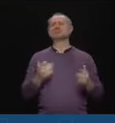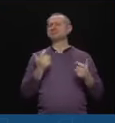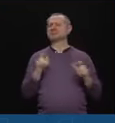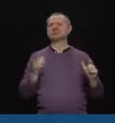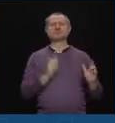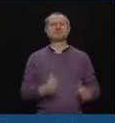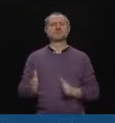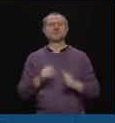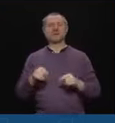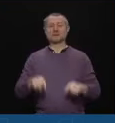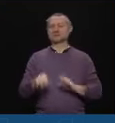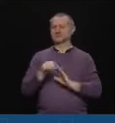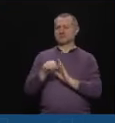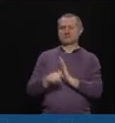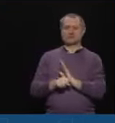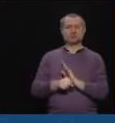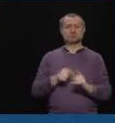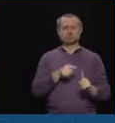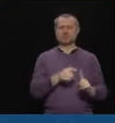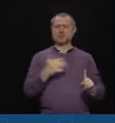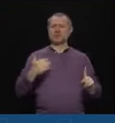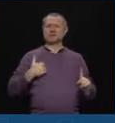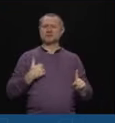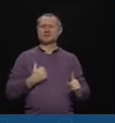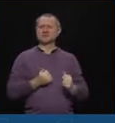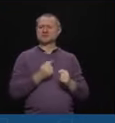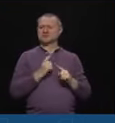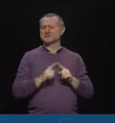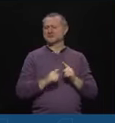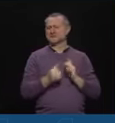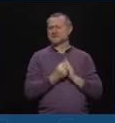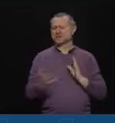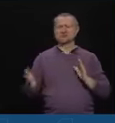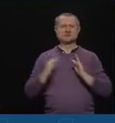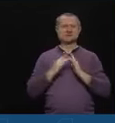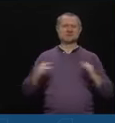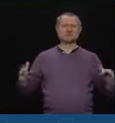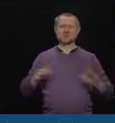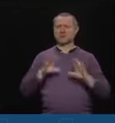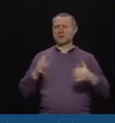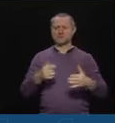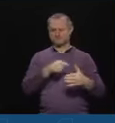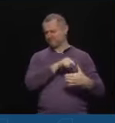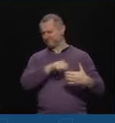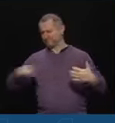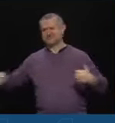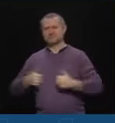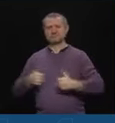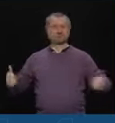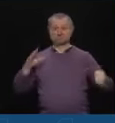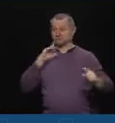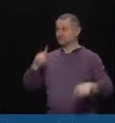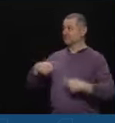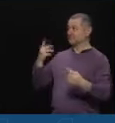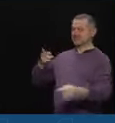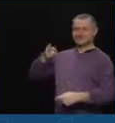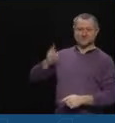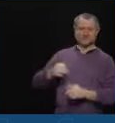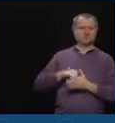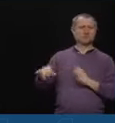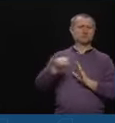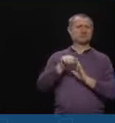She has the most diverse cabinet in the history of governors in the state of New York. And just to name a few initiatives that